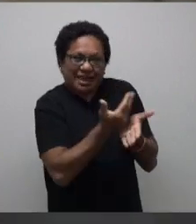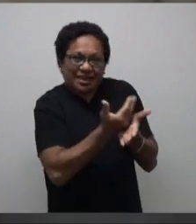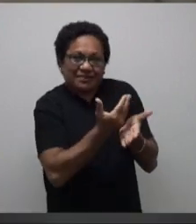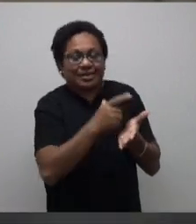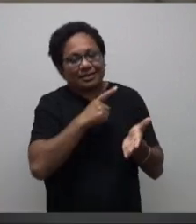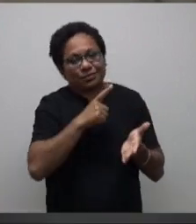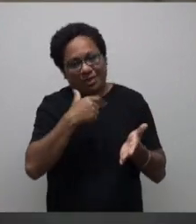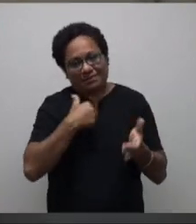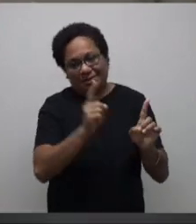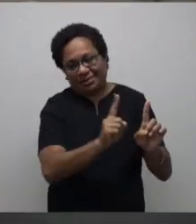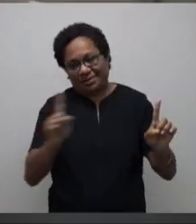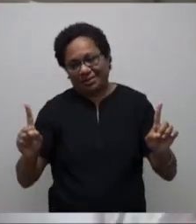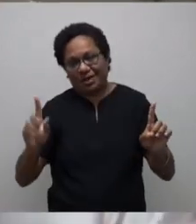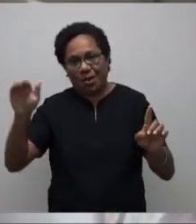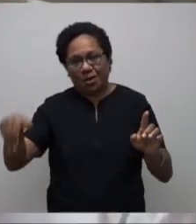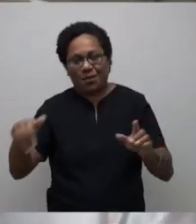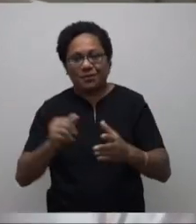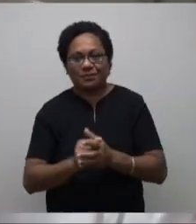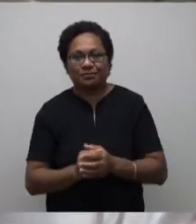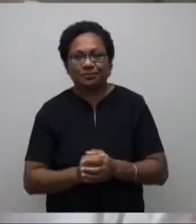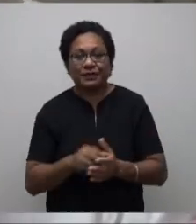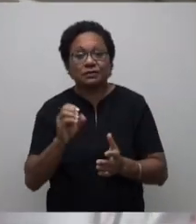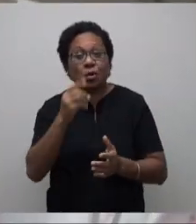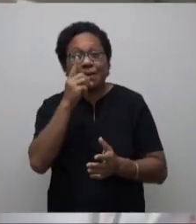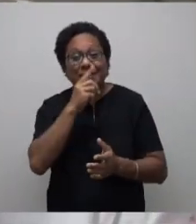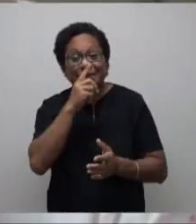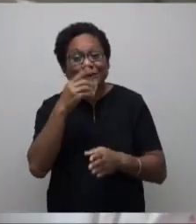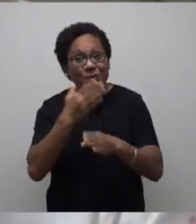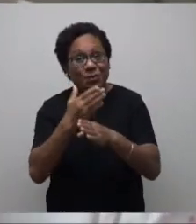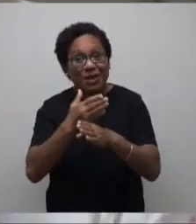We say our health teams serve on the front line for a reason.